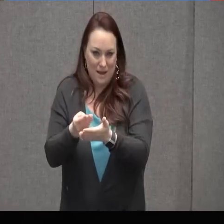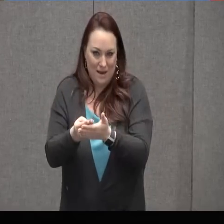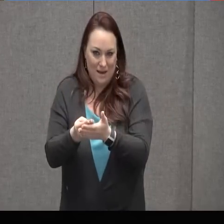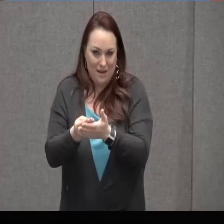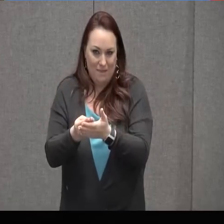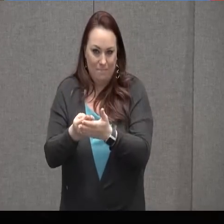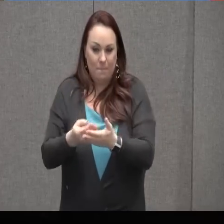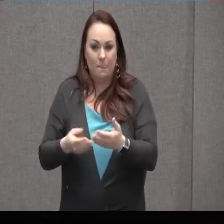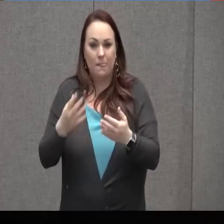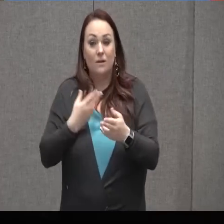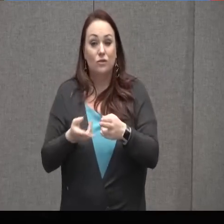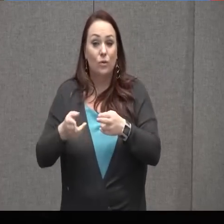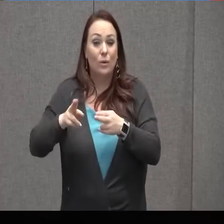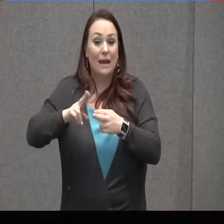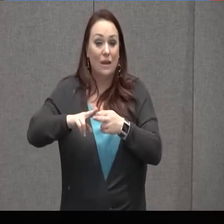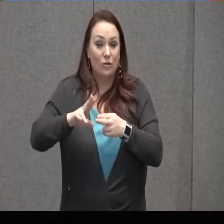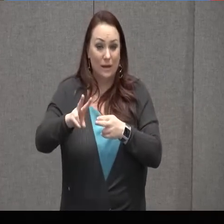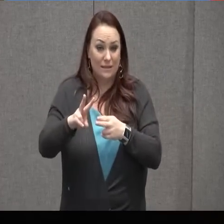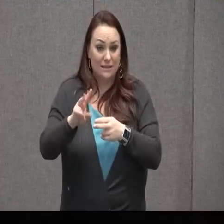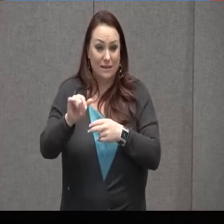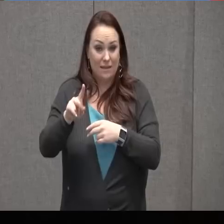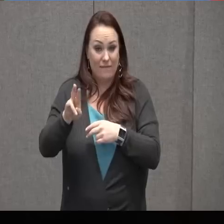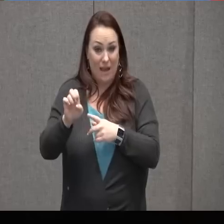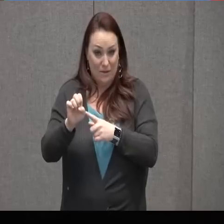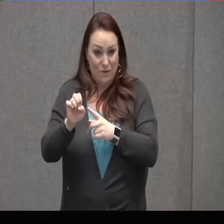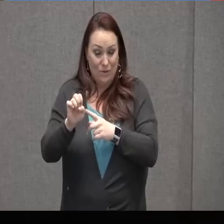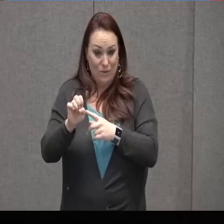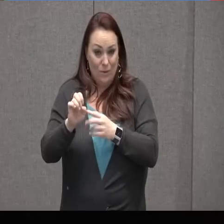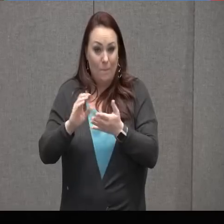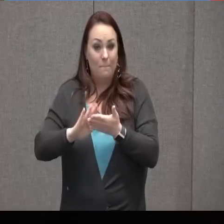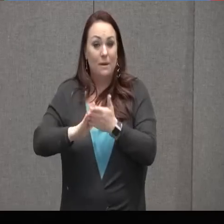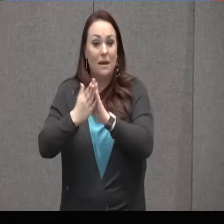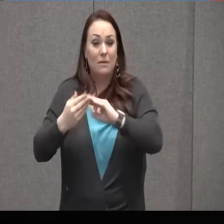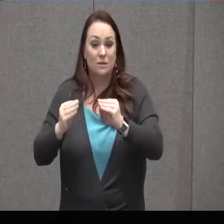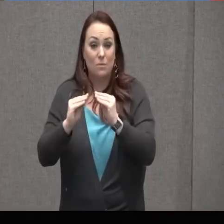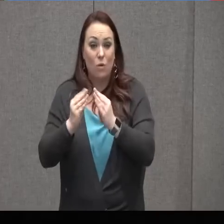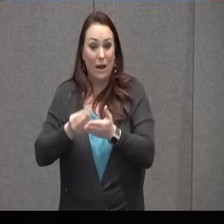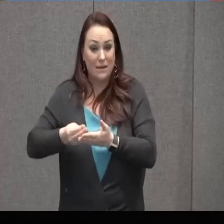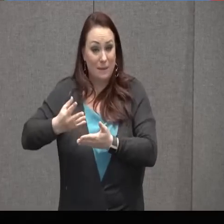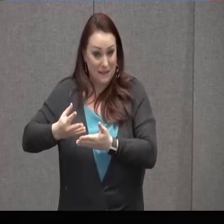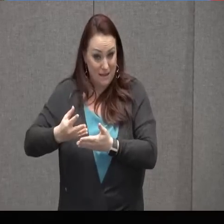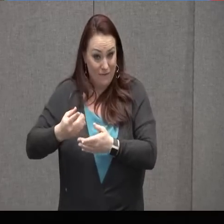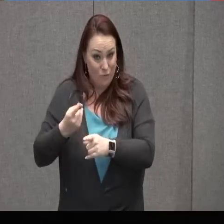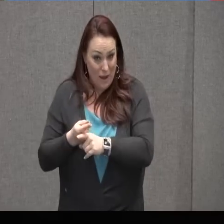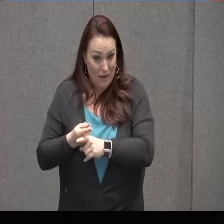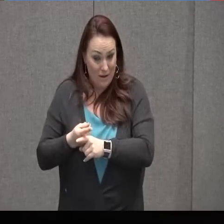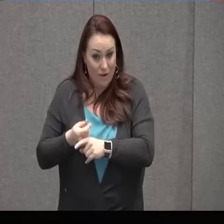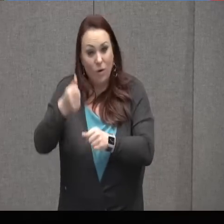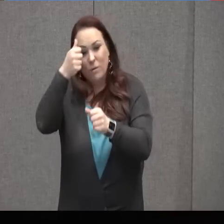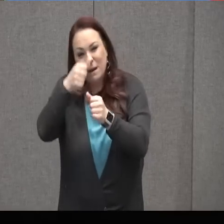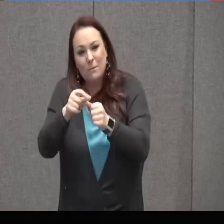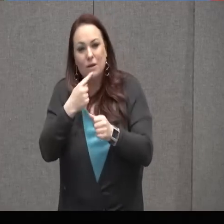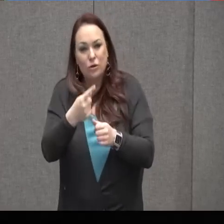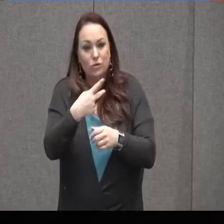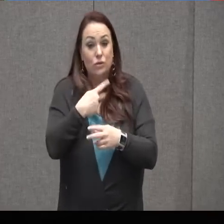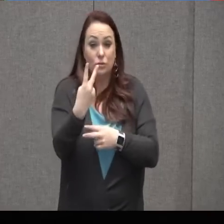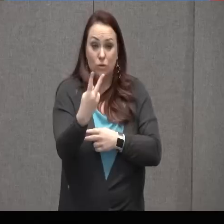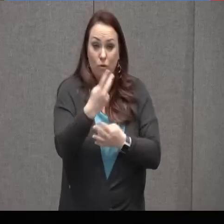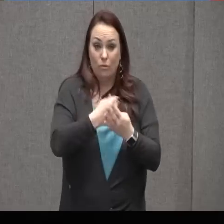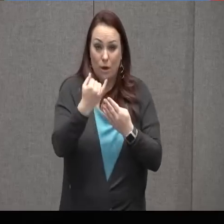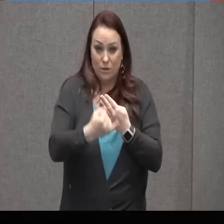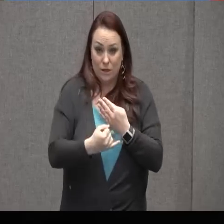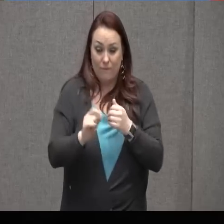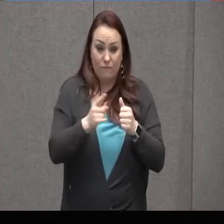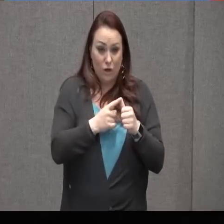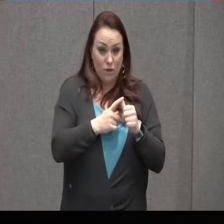more expensive to increase in value. So, remember I said you had two projects? Your first assignment